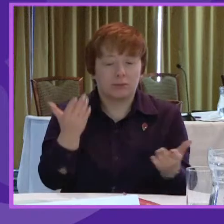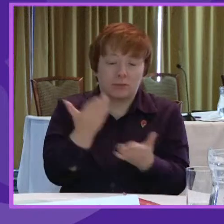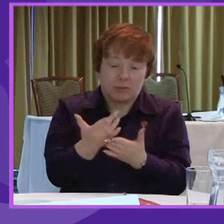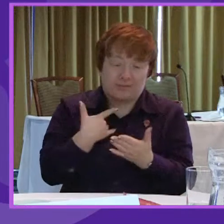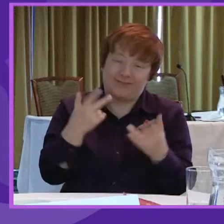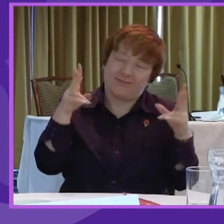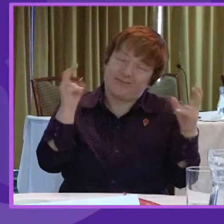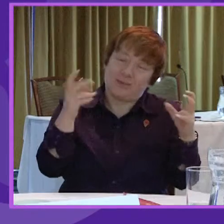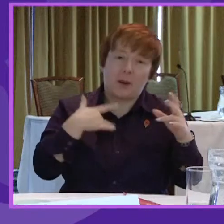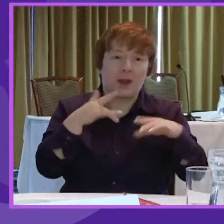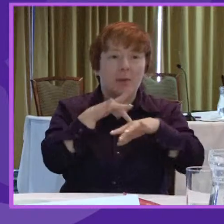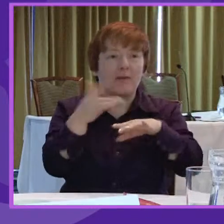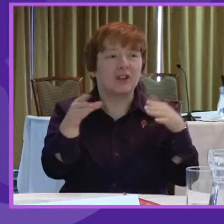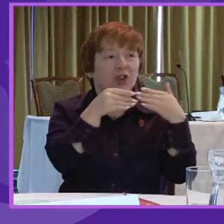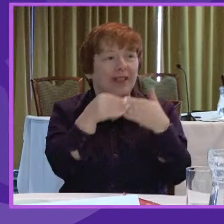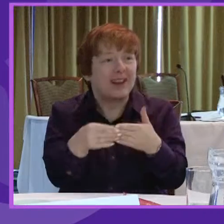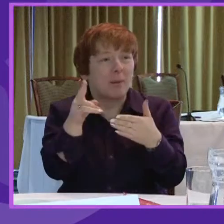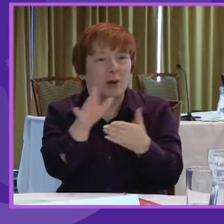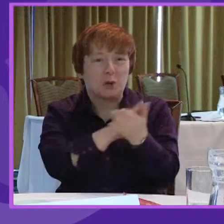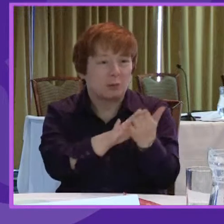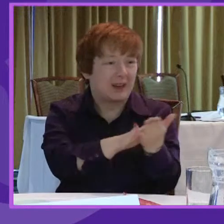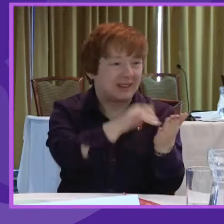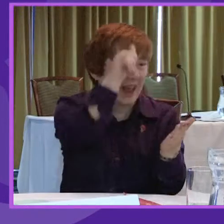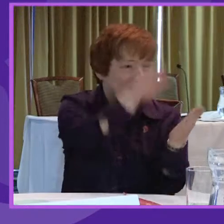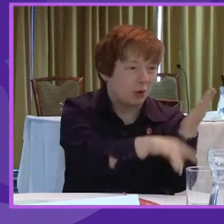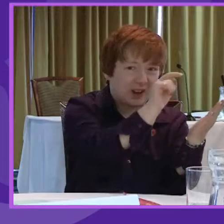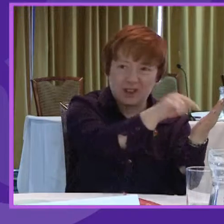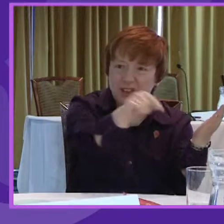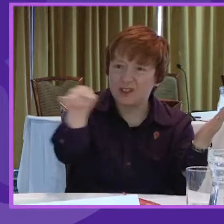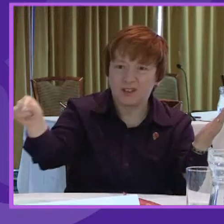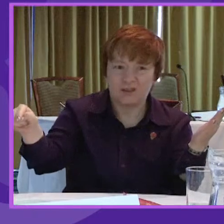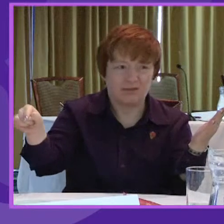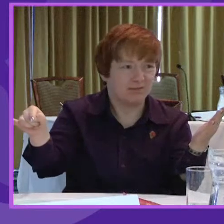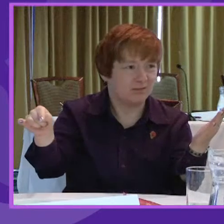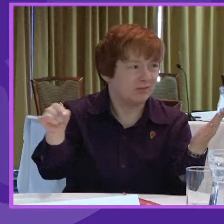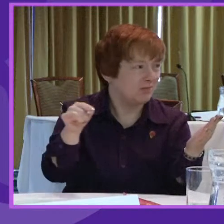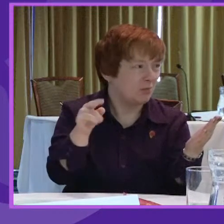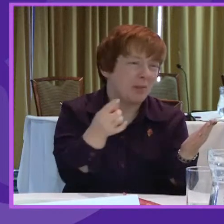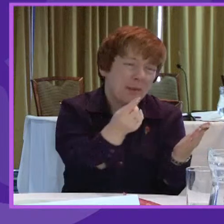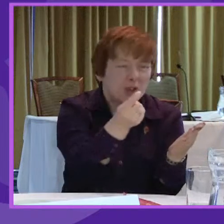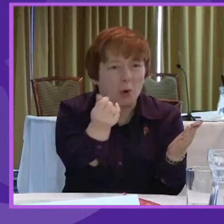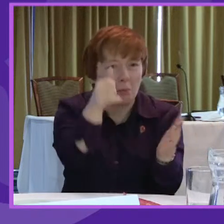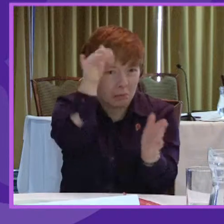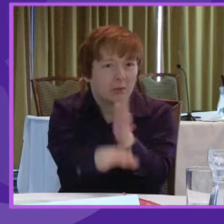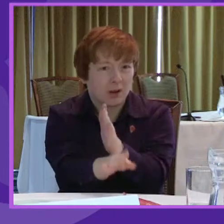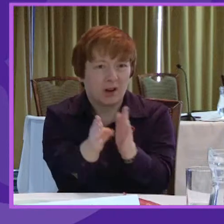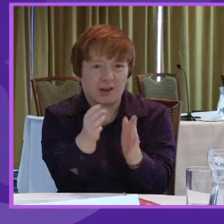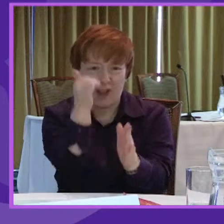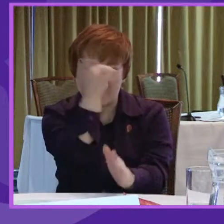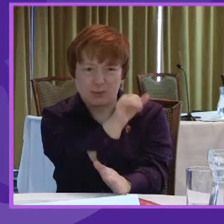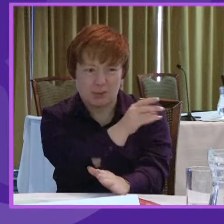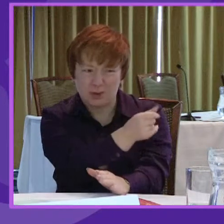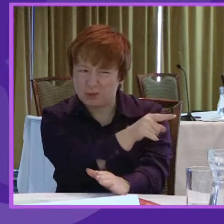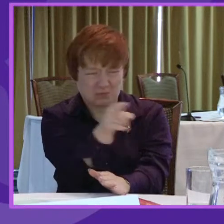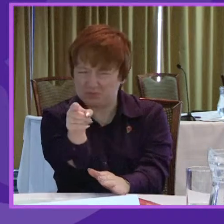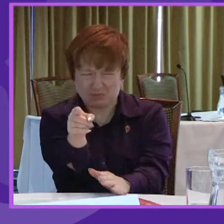although I'm professional lead for these services, I'm not a clinical expert in any of them, some of them. So